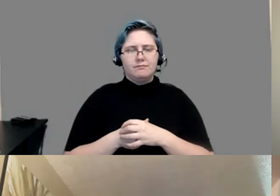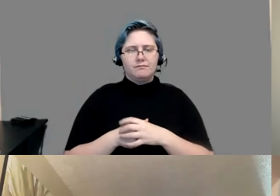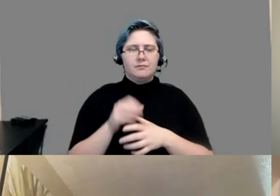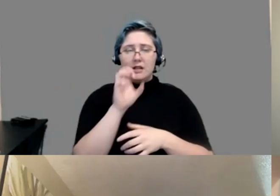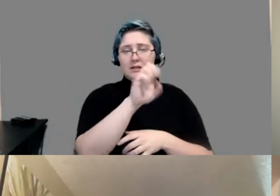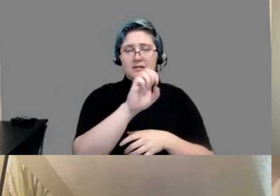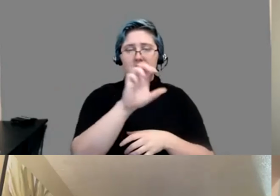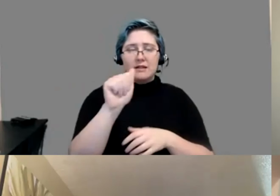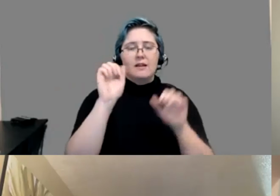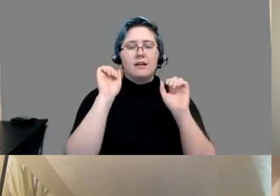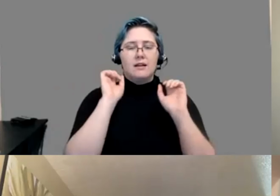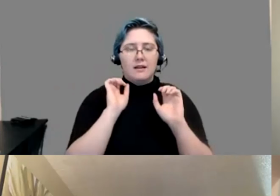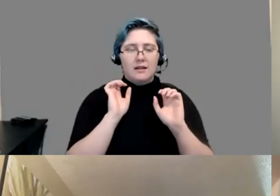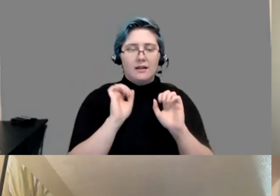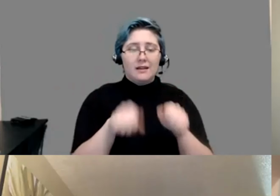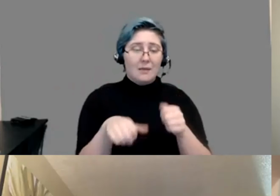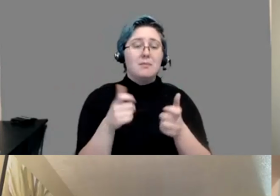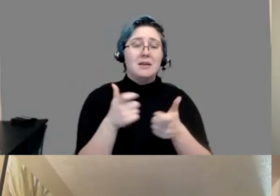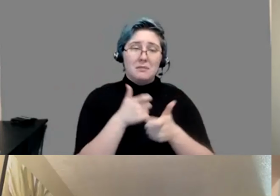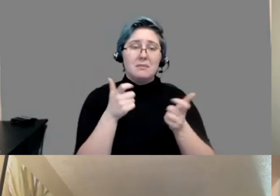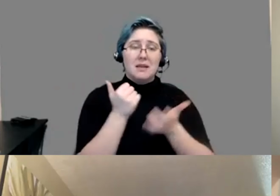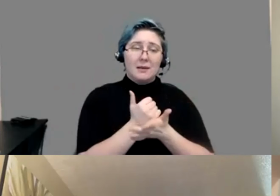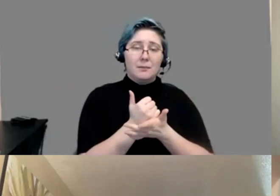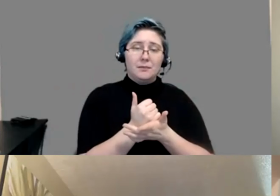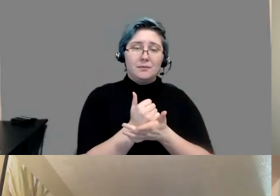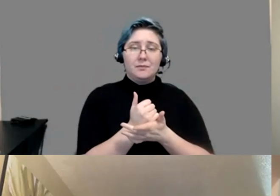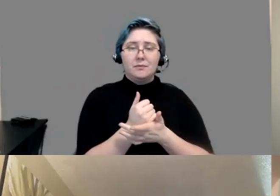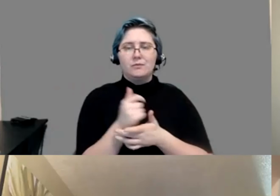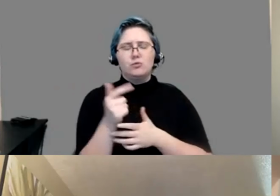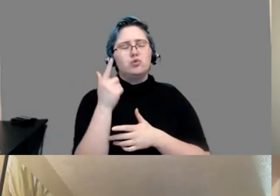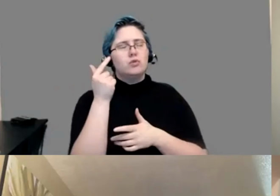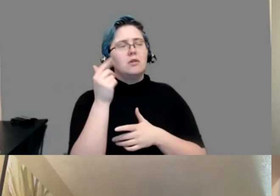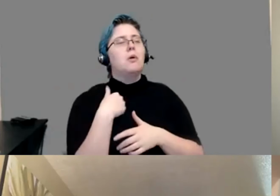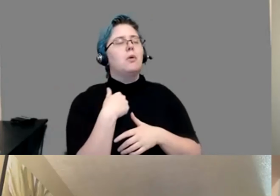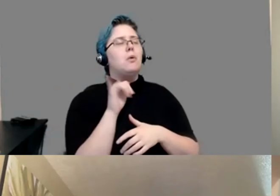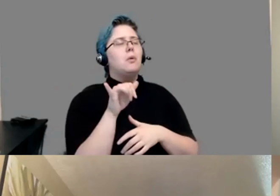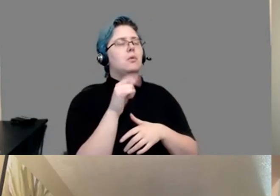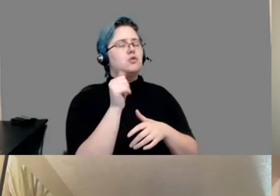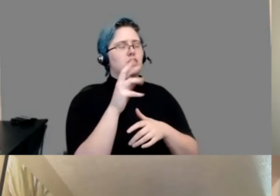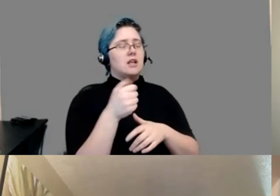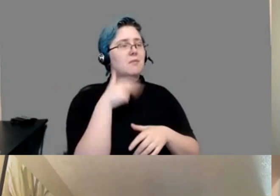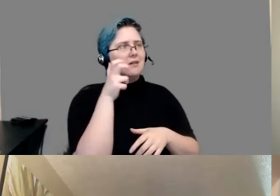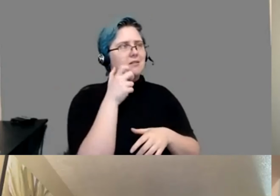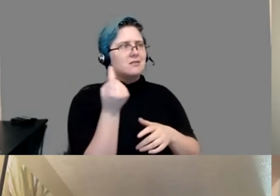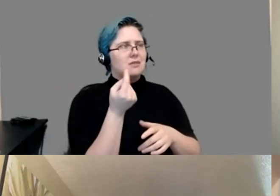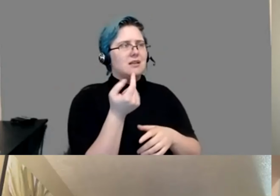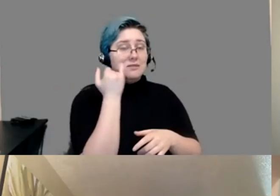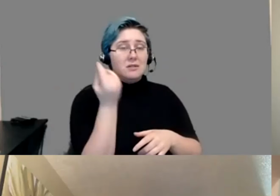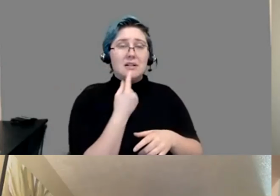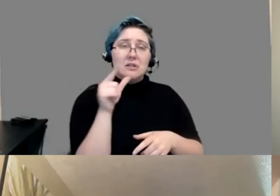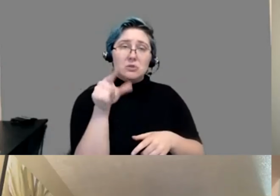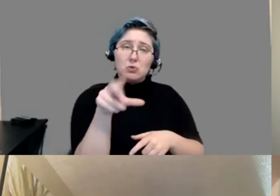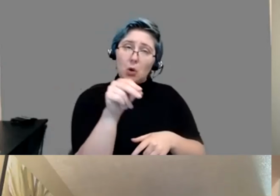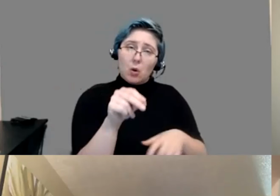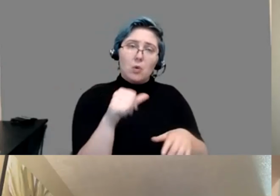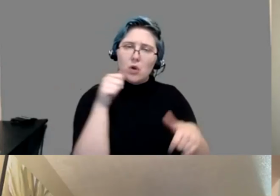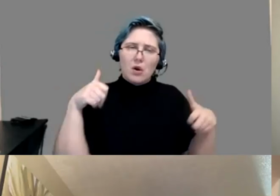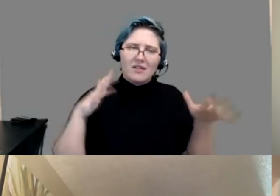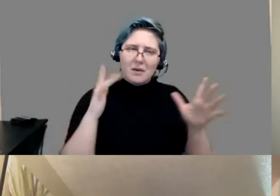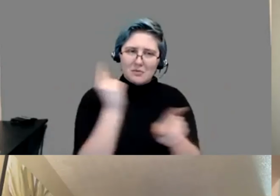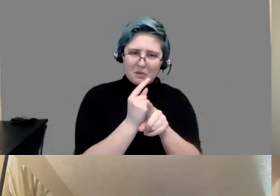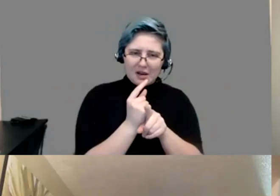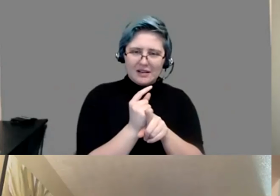SSAs can be very big help. I hear a theme, right? Don't give up when you hear no. Right. Did you have